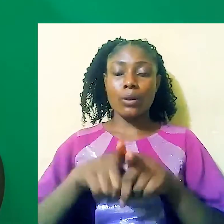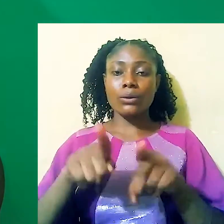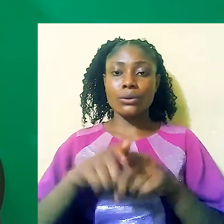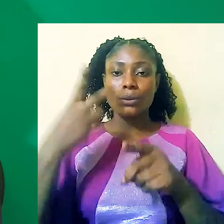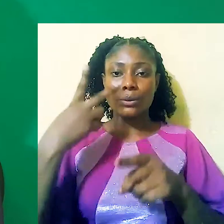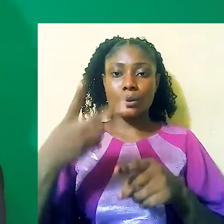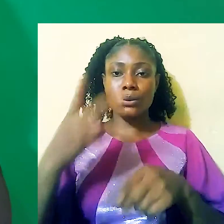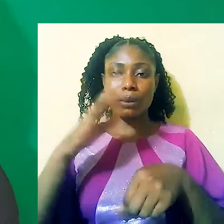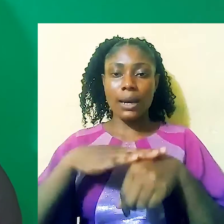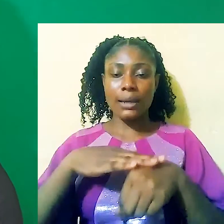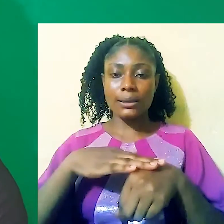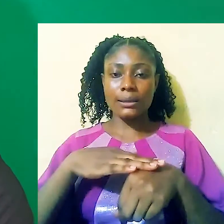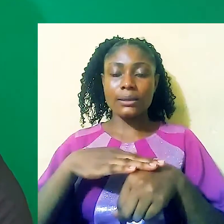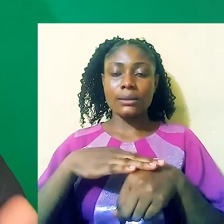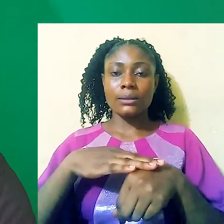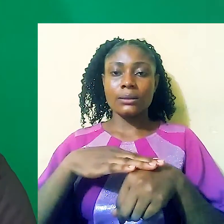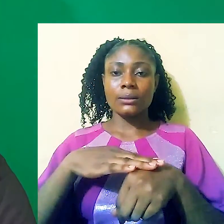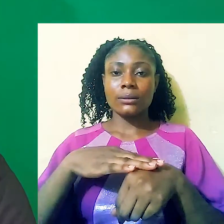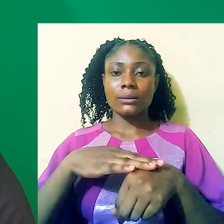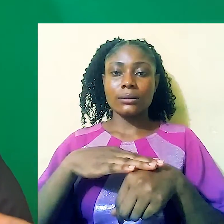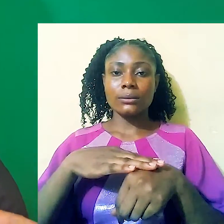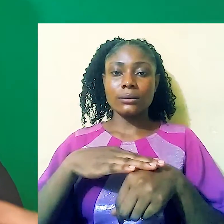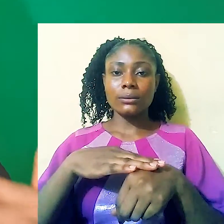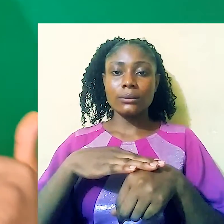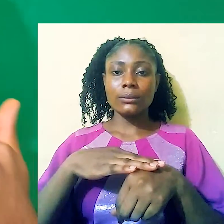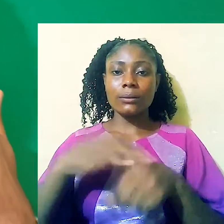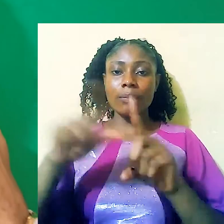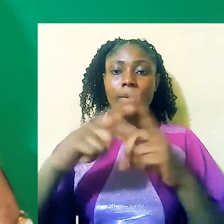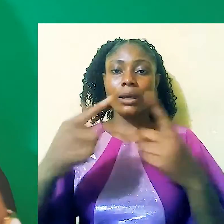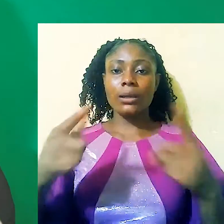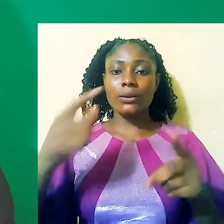and we will also look at